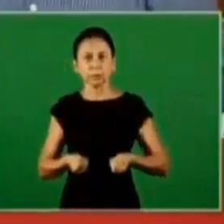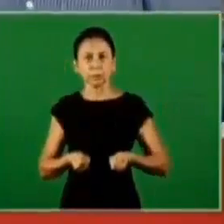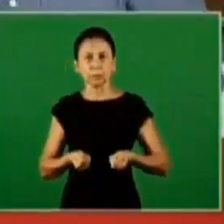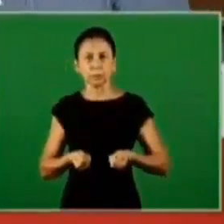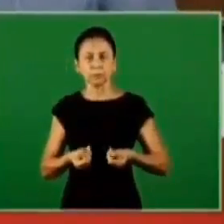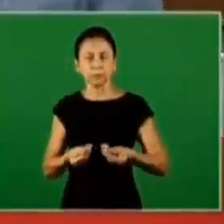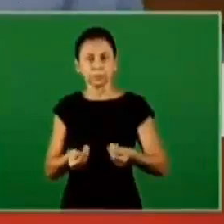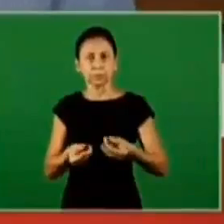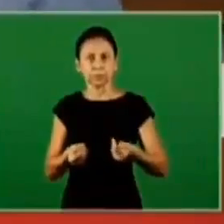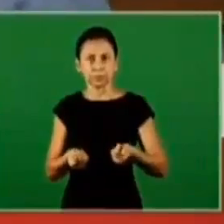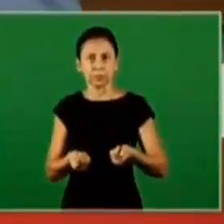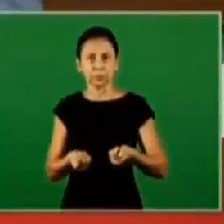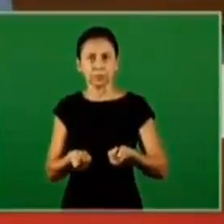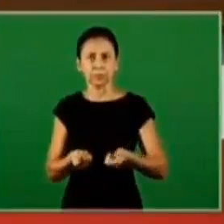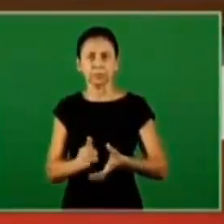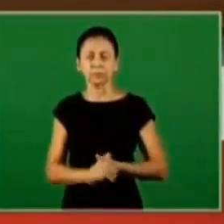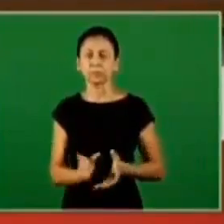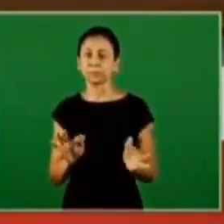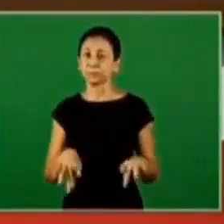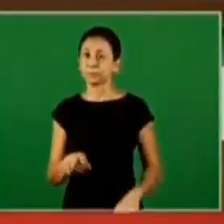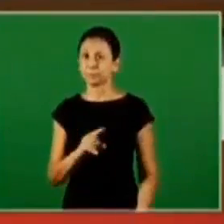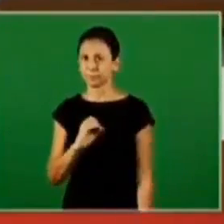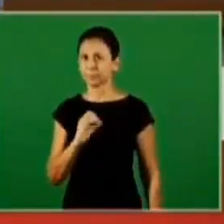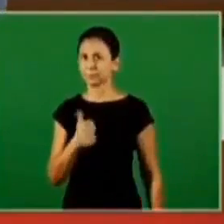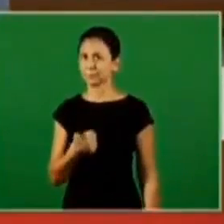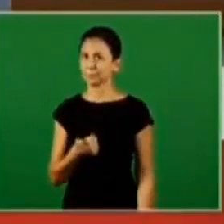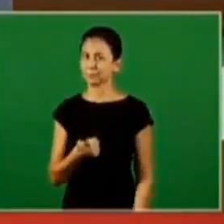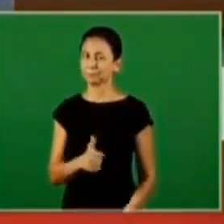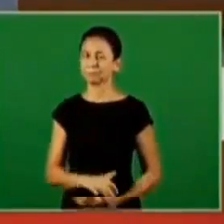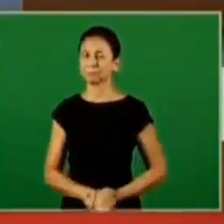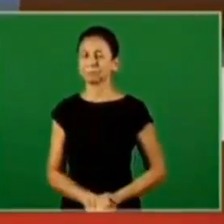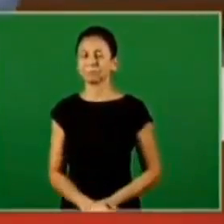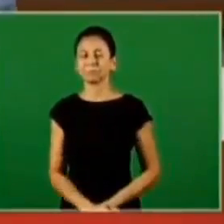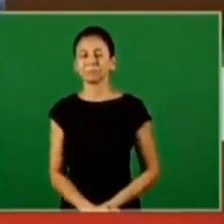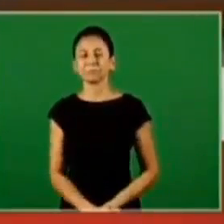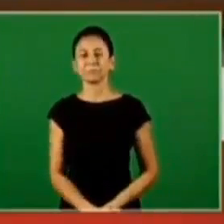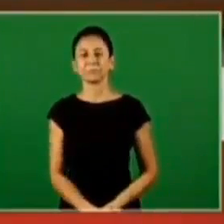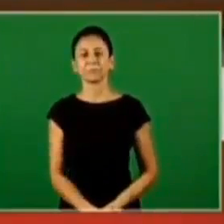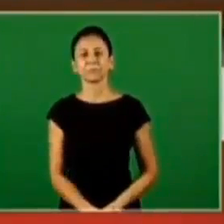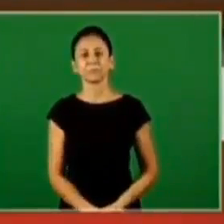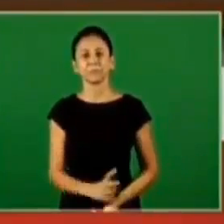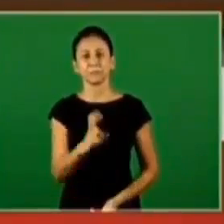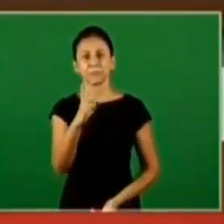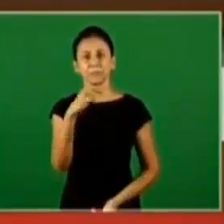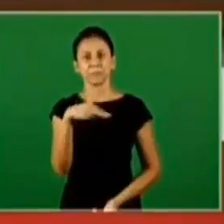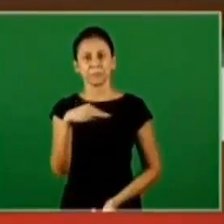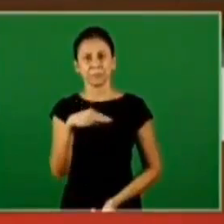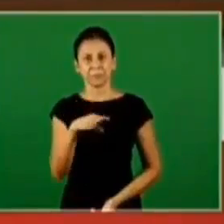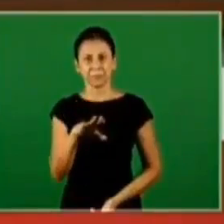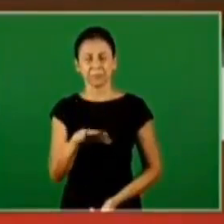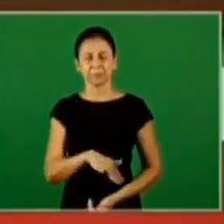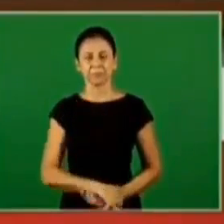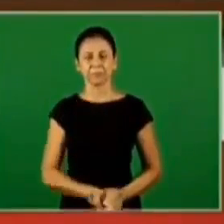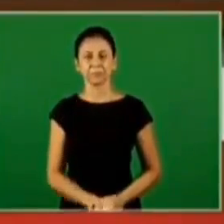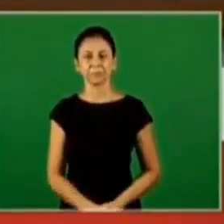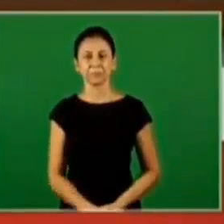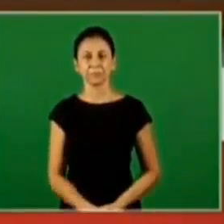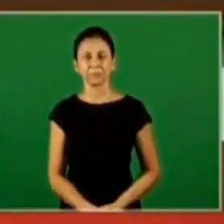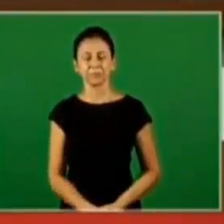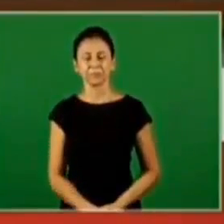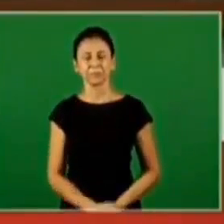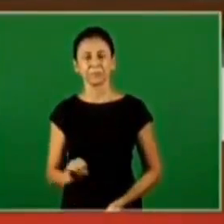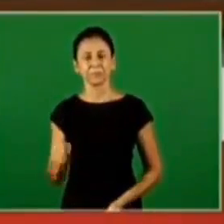Very well. So no, it's not over yet. We have 5 minutes.